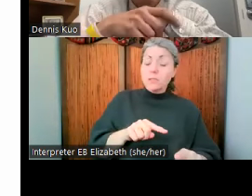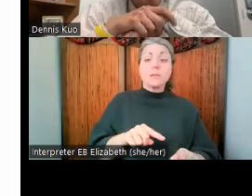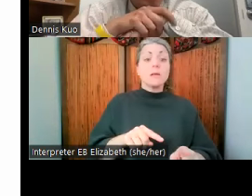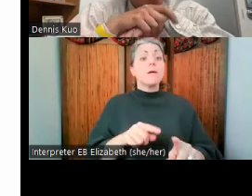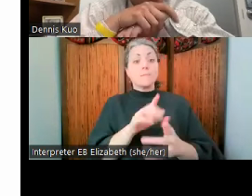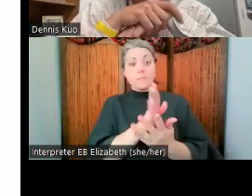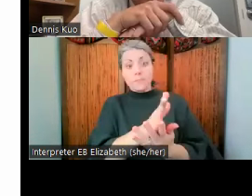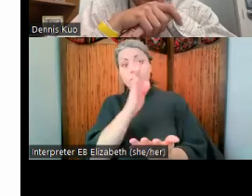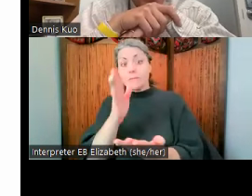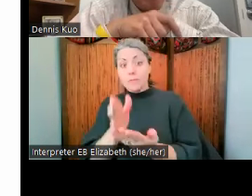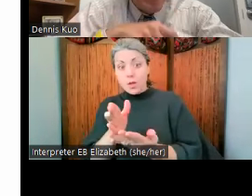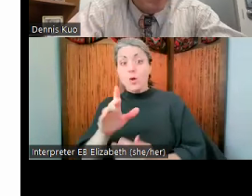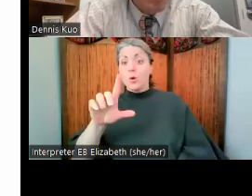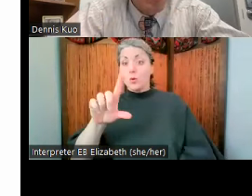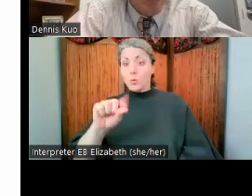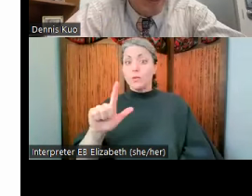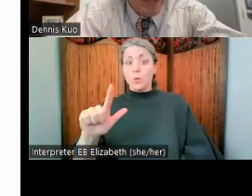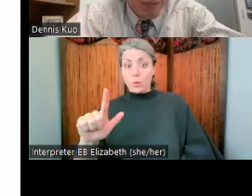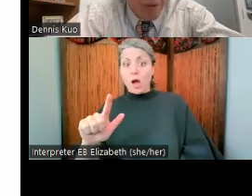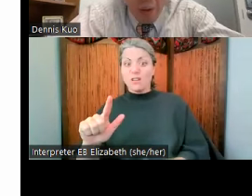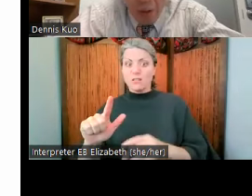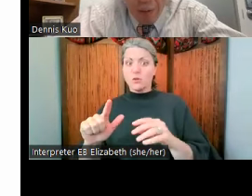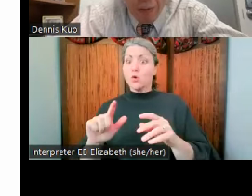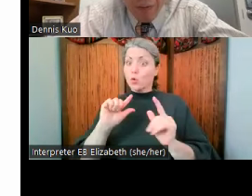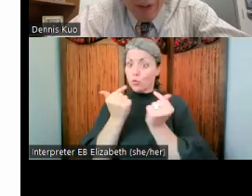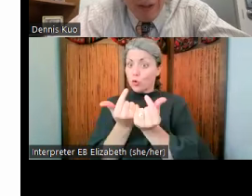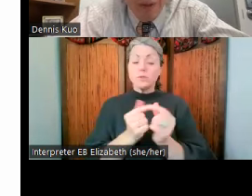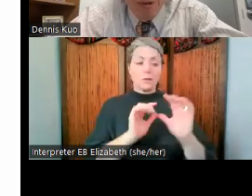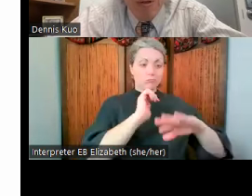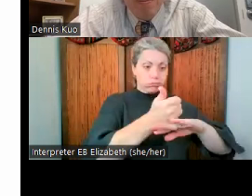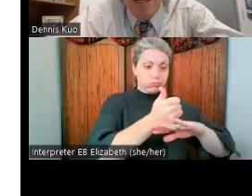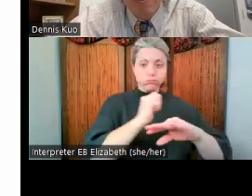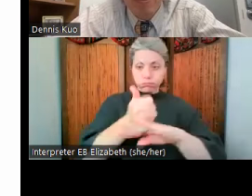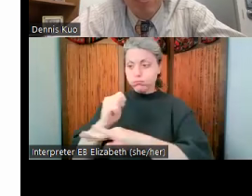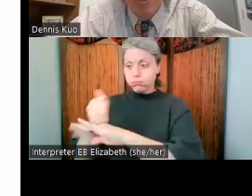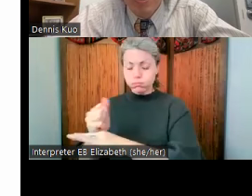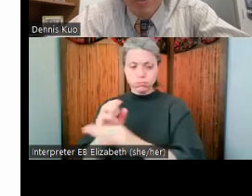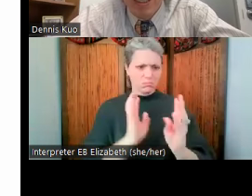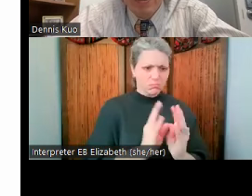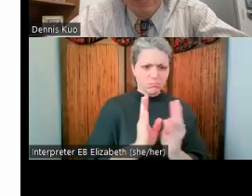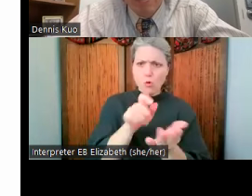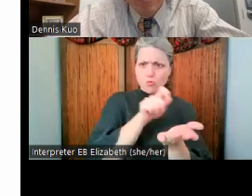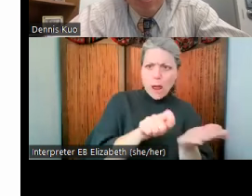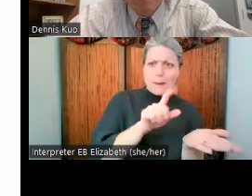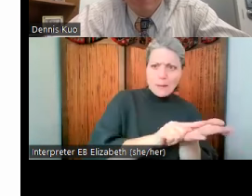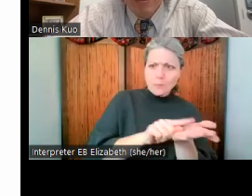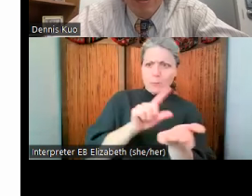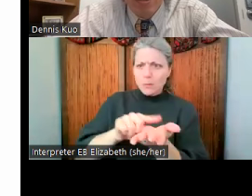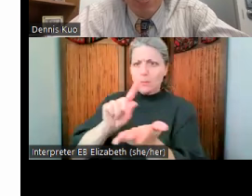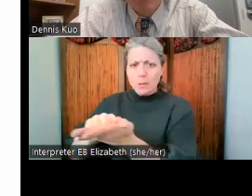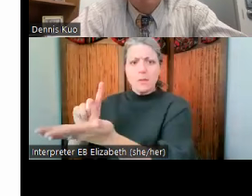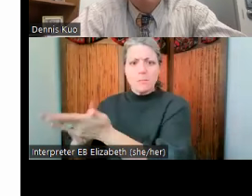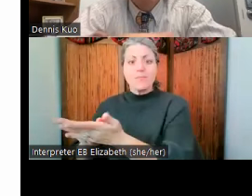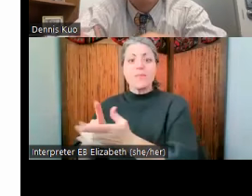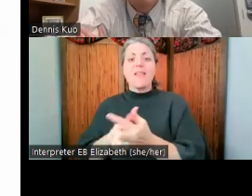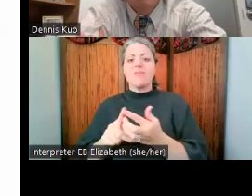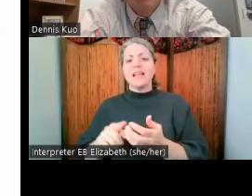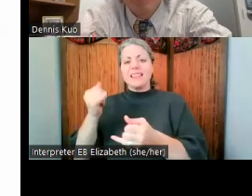authoring groups were convened to write a number of component papers, and this culminated in June